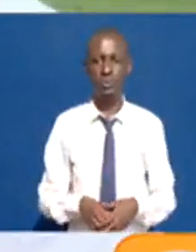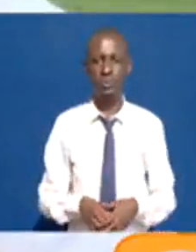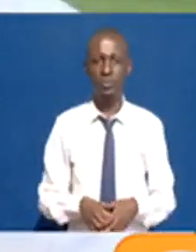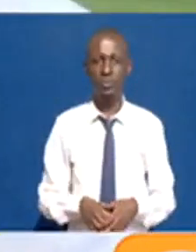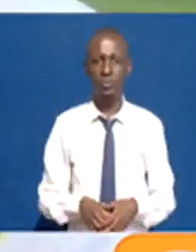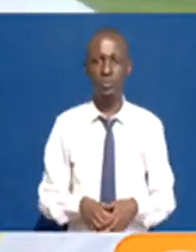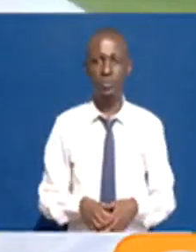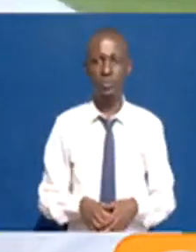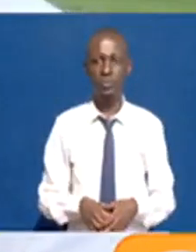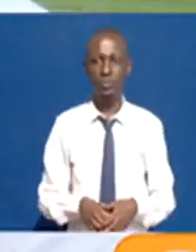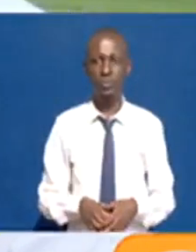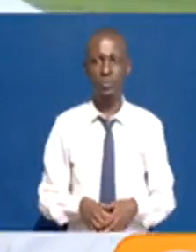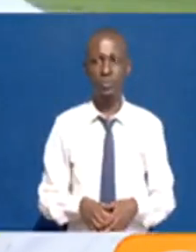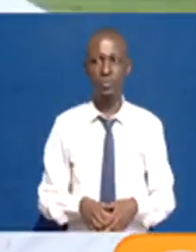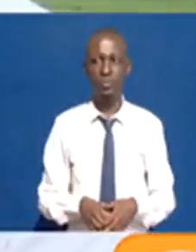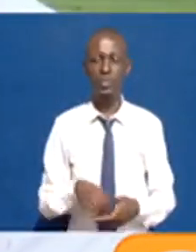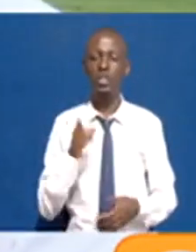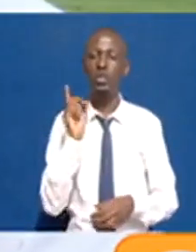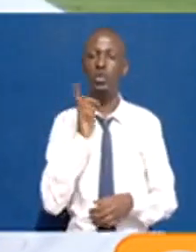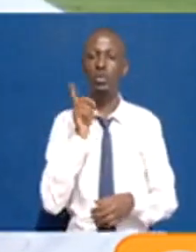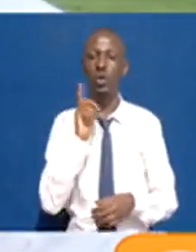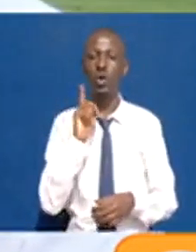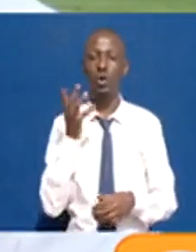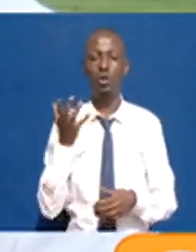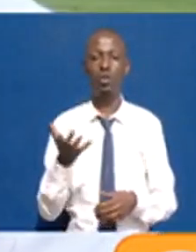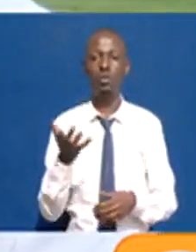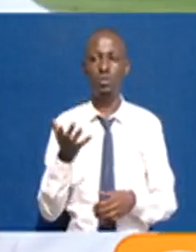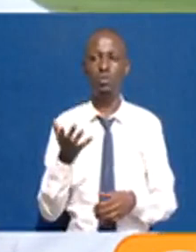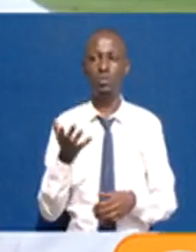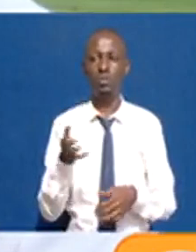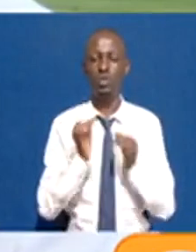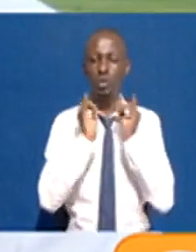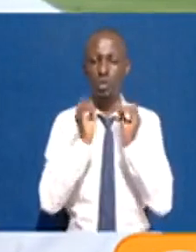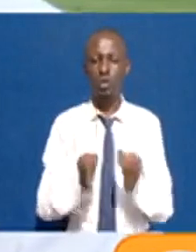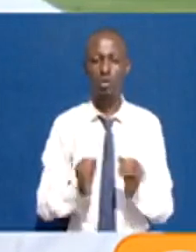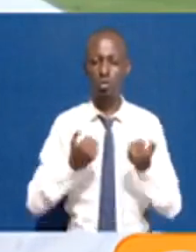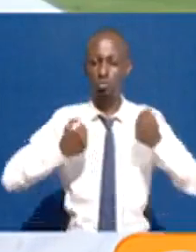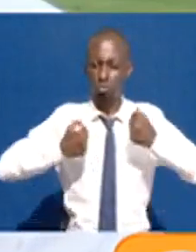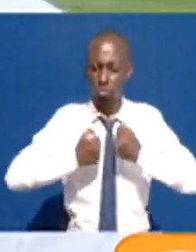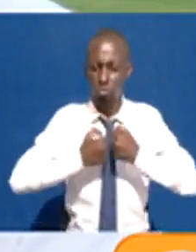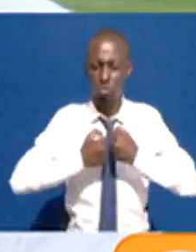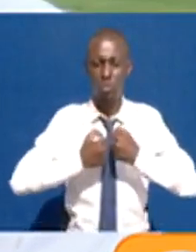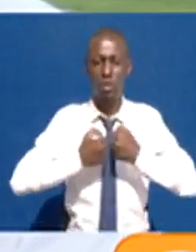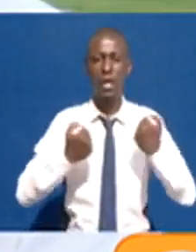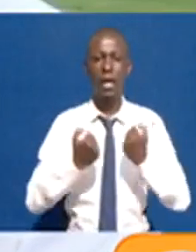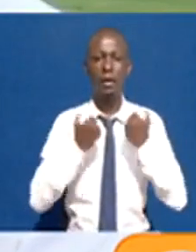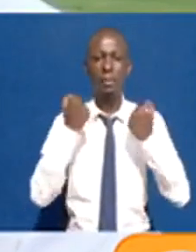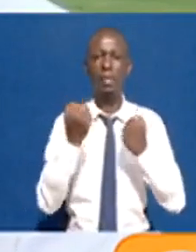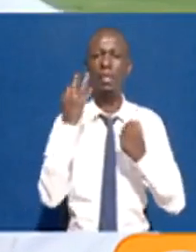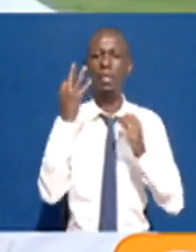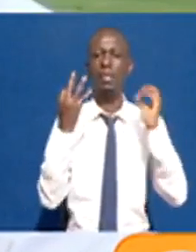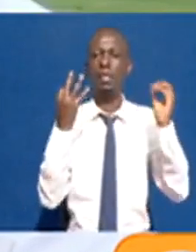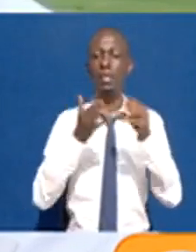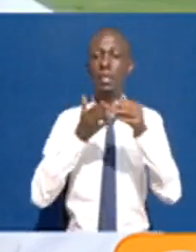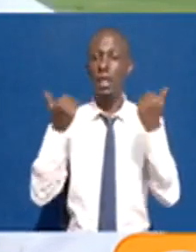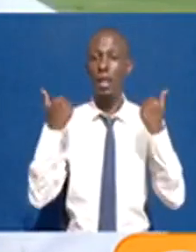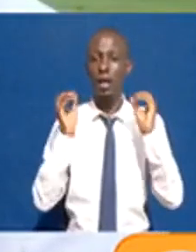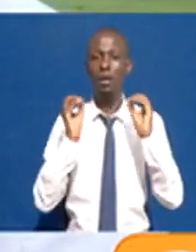Just a neutral match. Tomorrow is a new match. It's not about the 3-0 lead they have. Tomorrow is a new